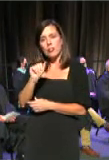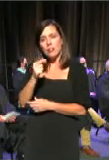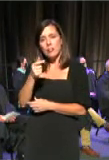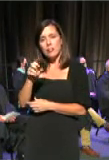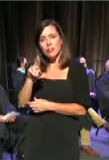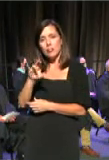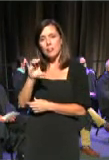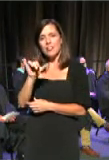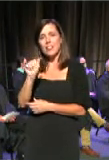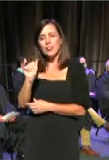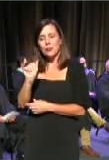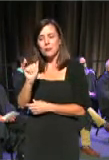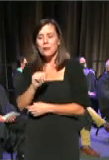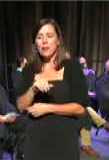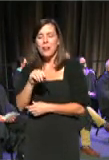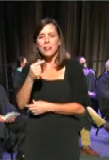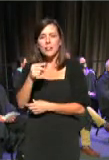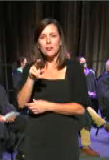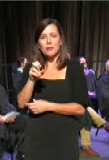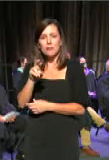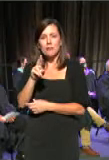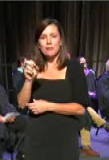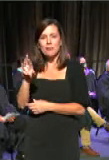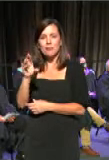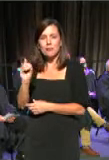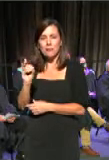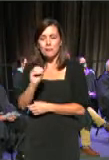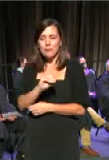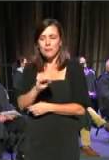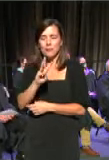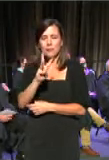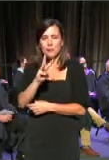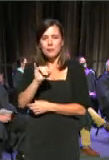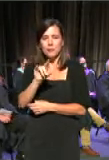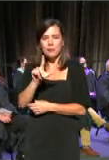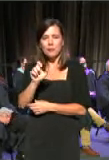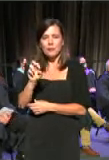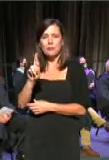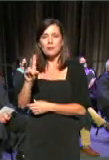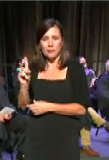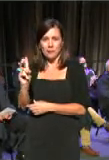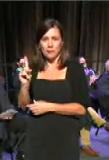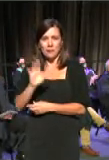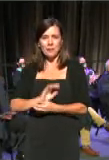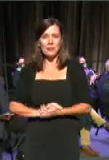Garcia, Mr. Paul Guerrero, and Mr. Eric Willard.